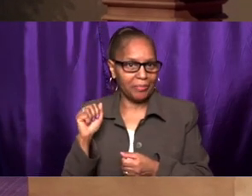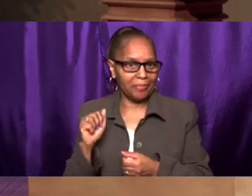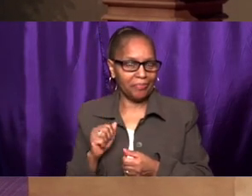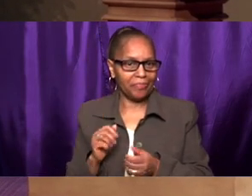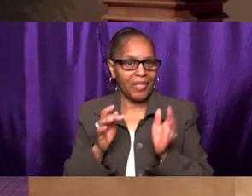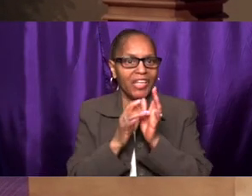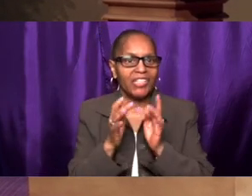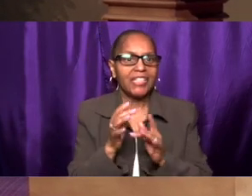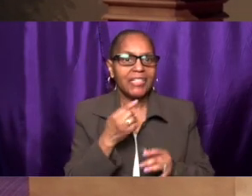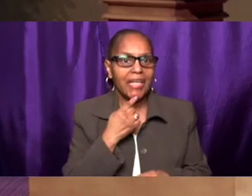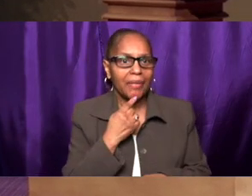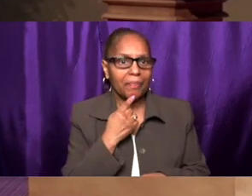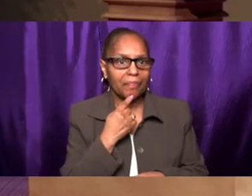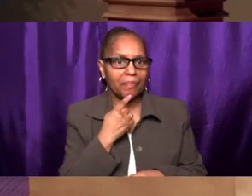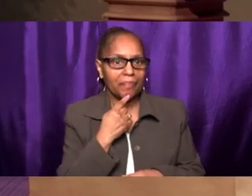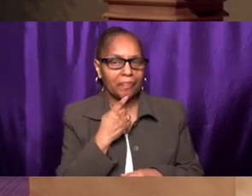Jesus said,